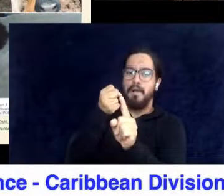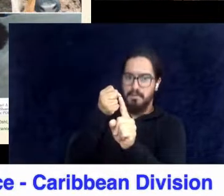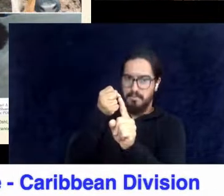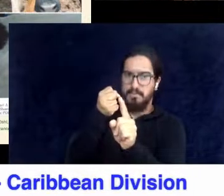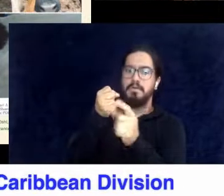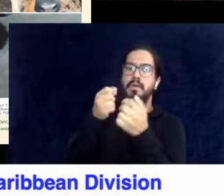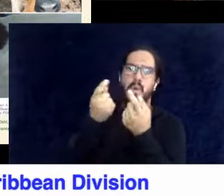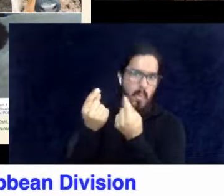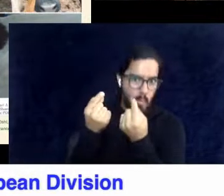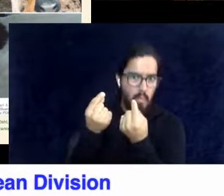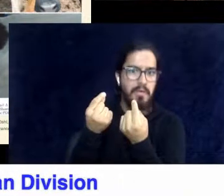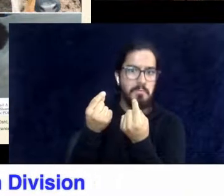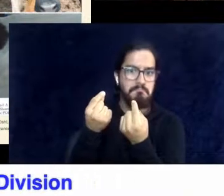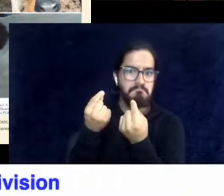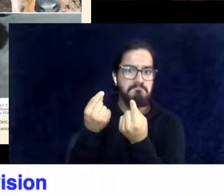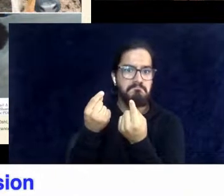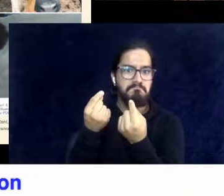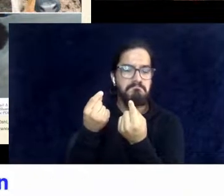through the selection of